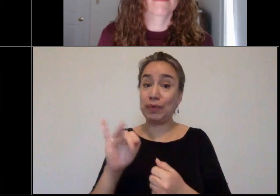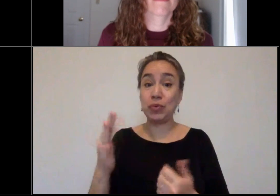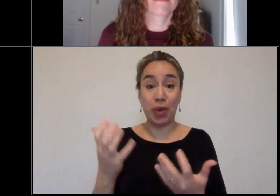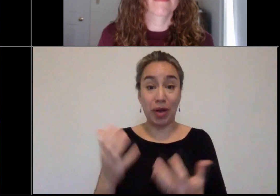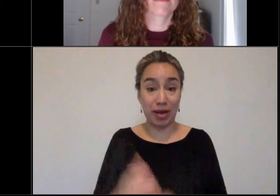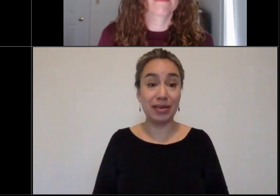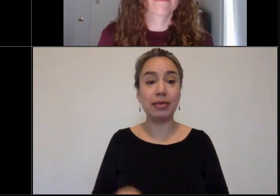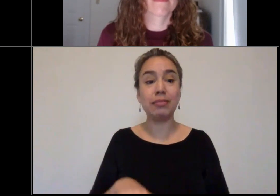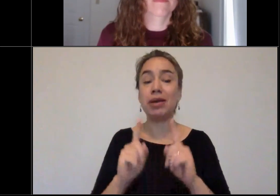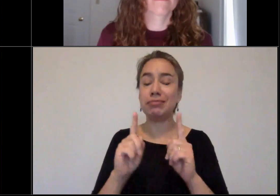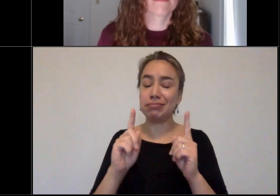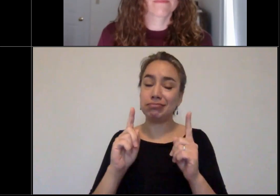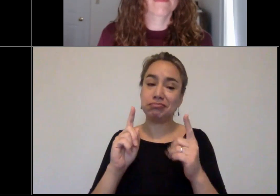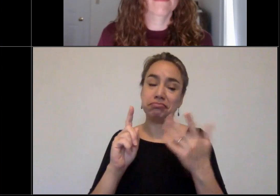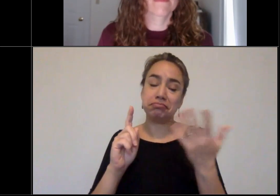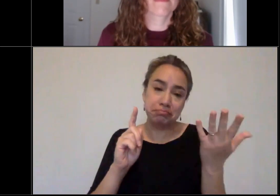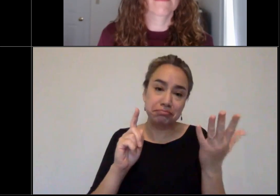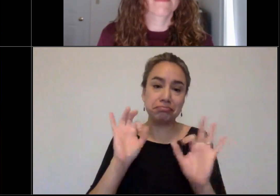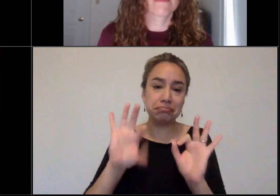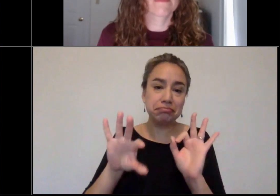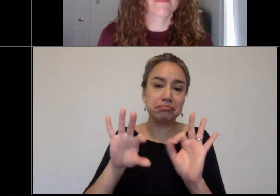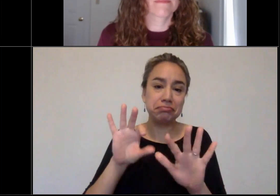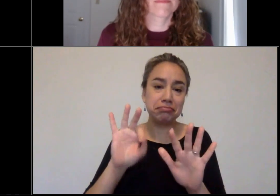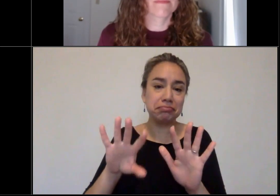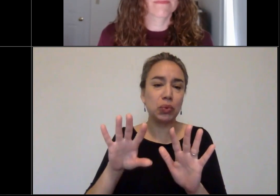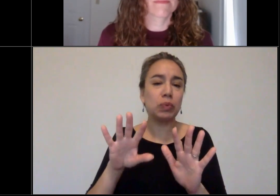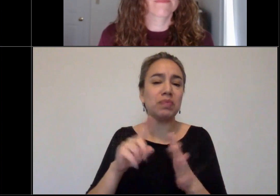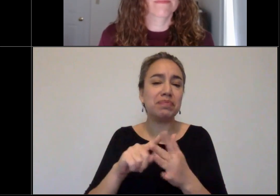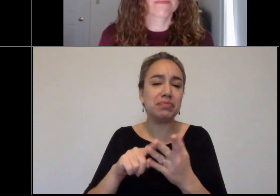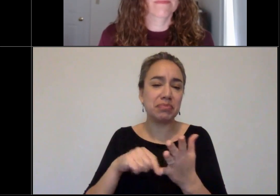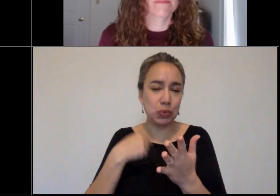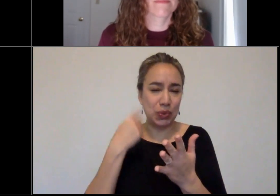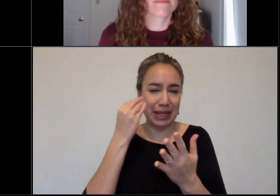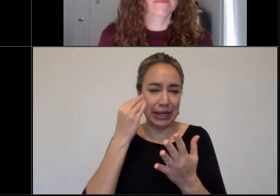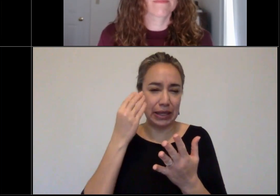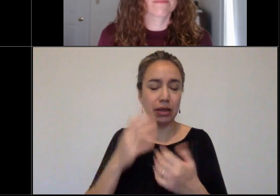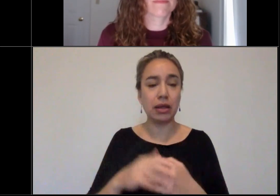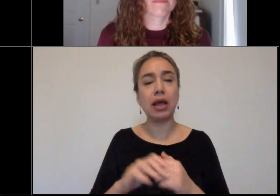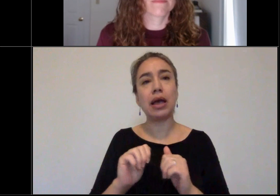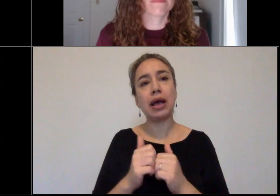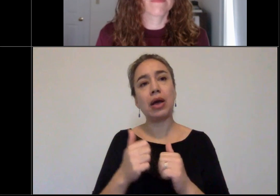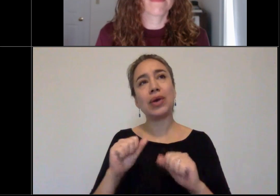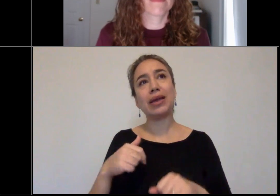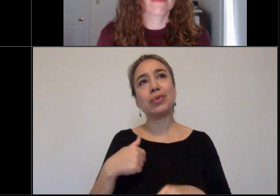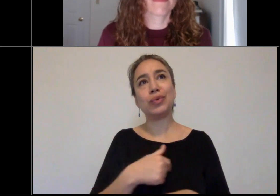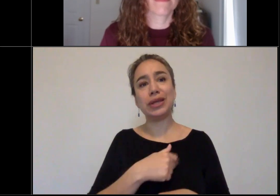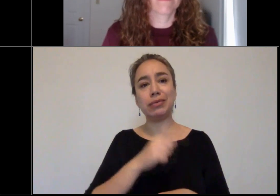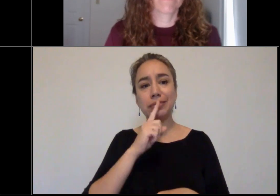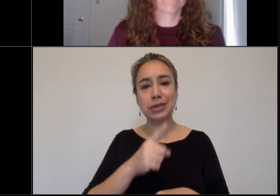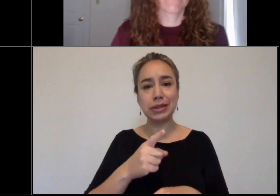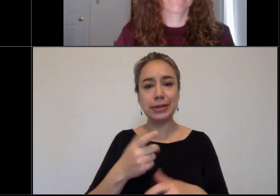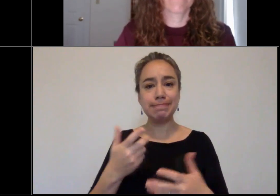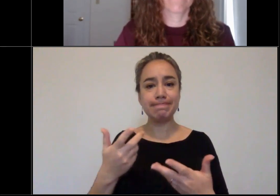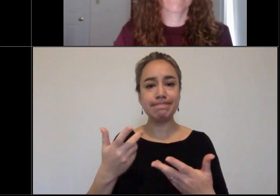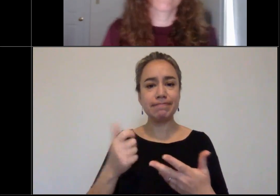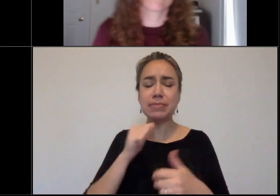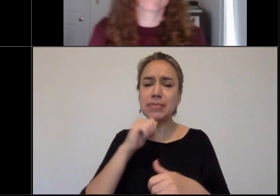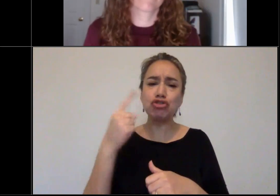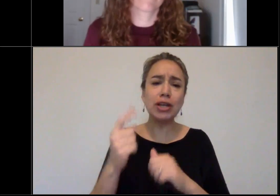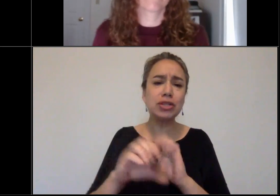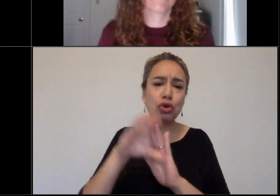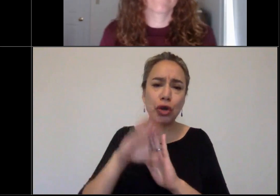But that is also just things to think about, is like how can we really, not just in our curricula, but in